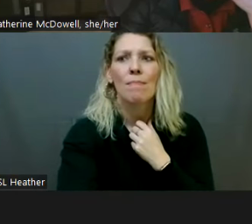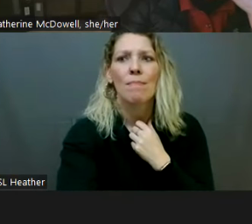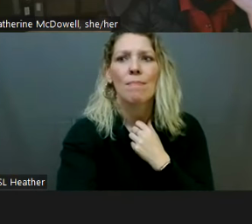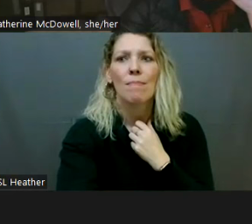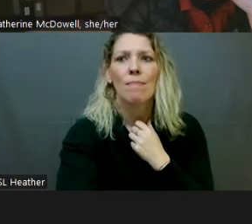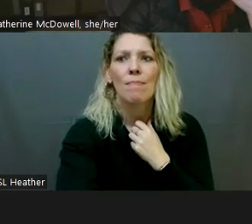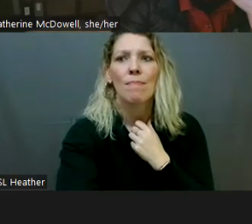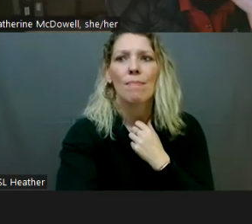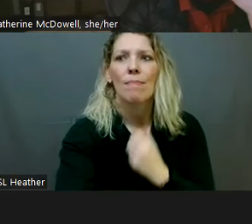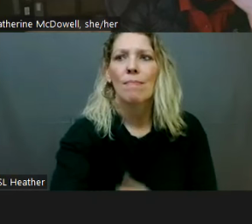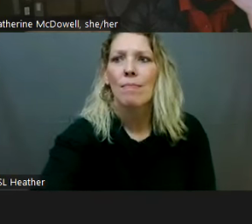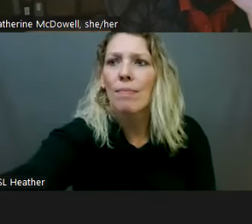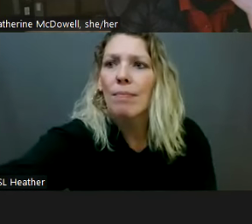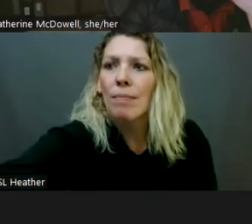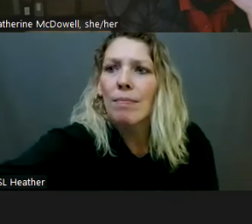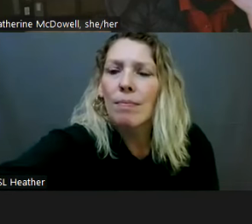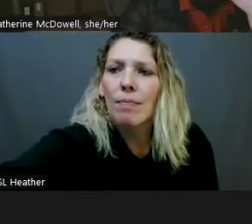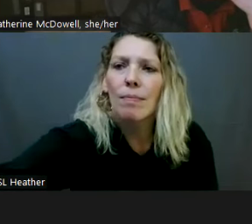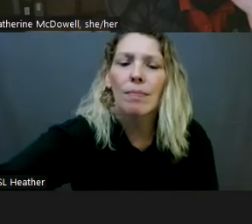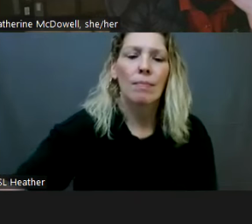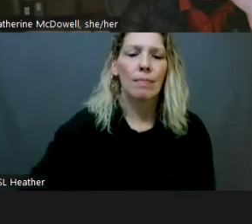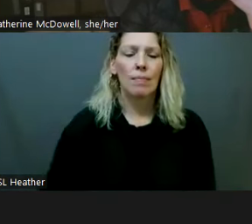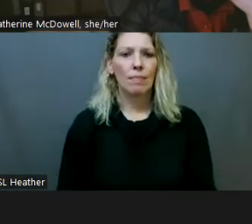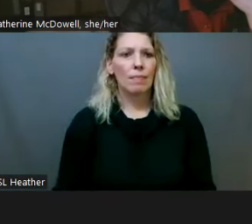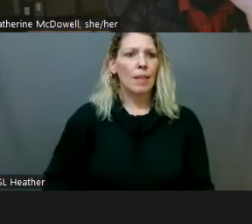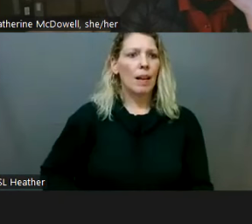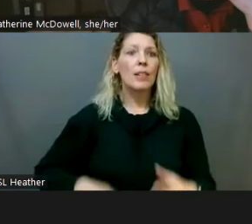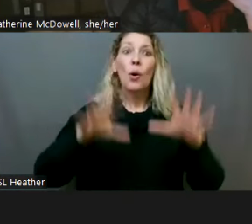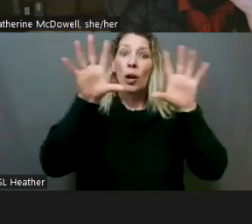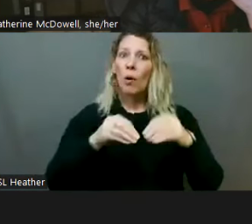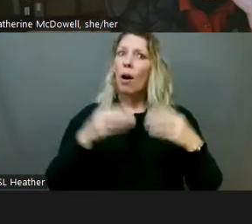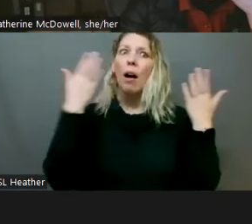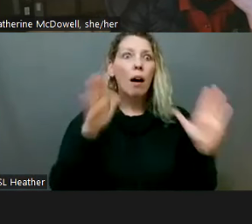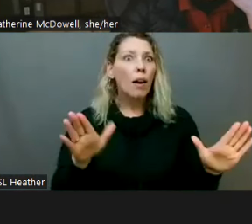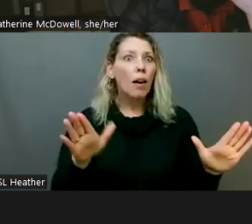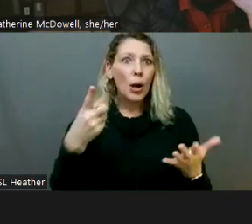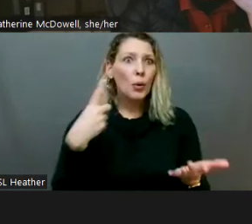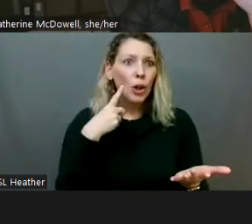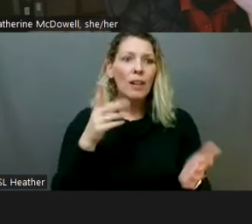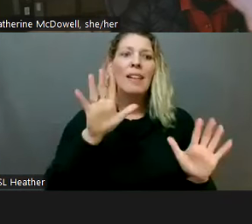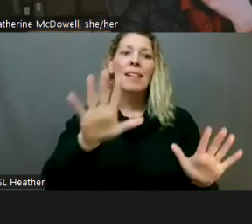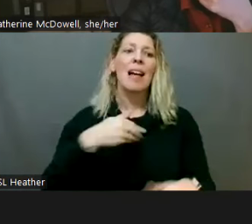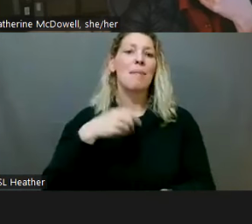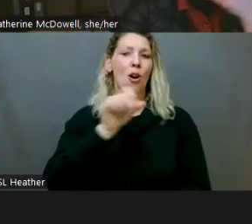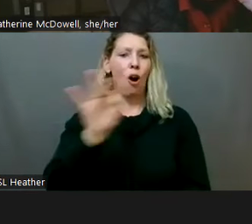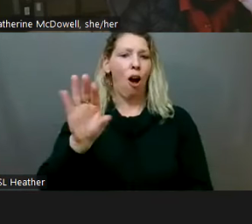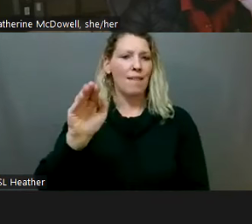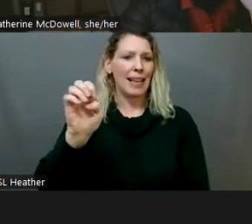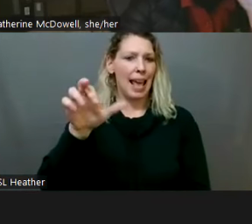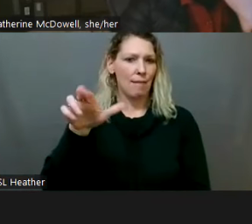Oh, did I go out? You did. Oh gosh, I don't know what you heard. Let me turn off my camera real